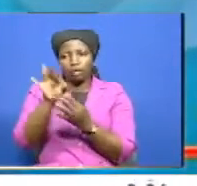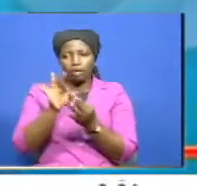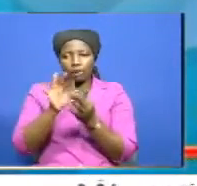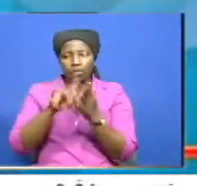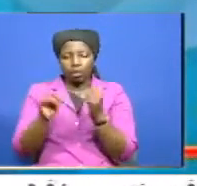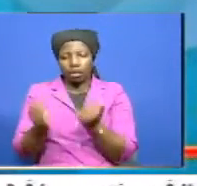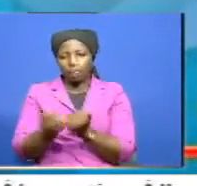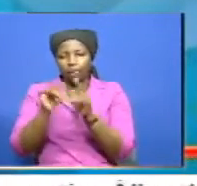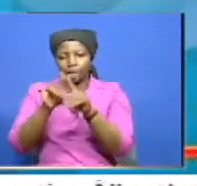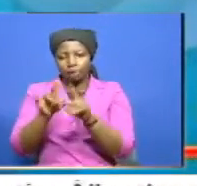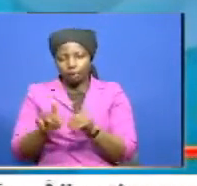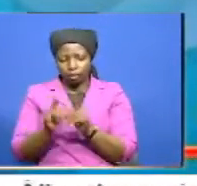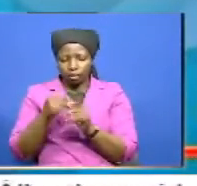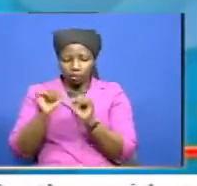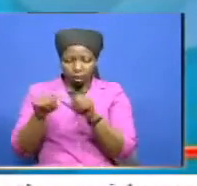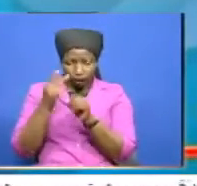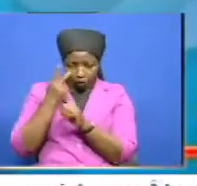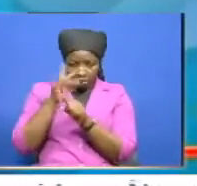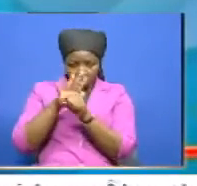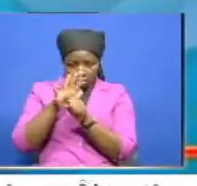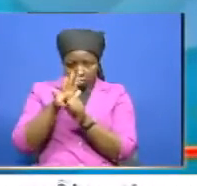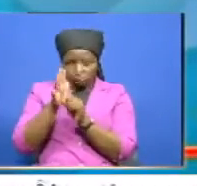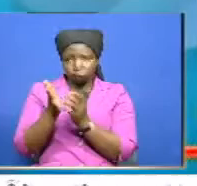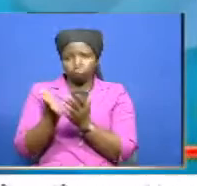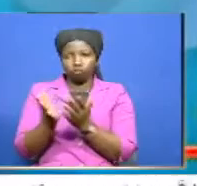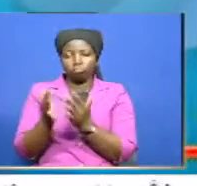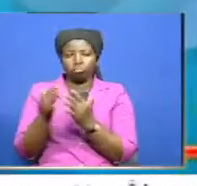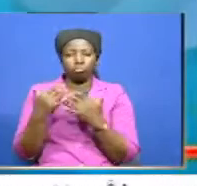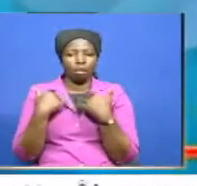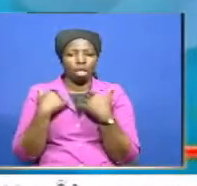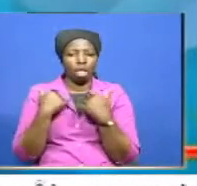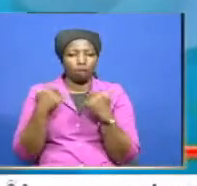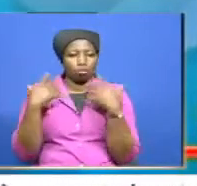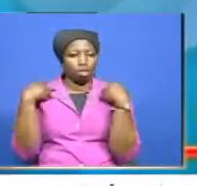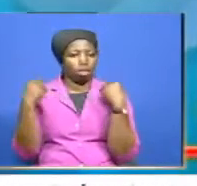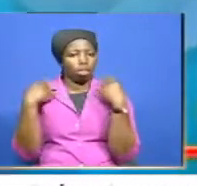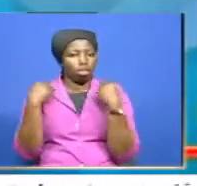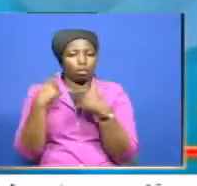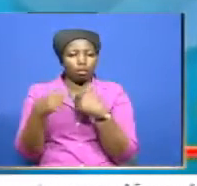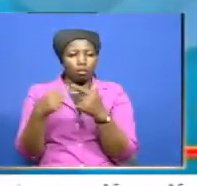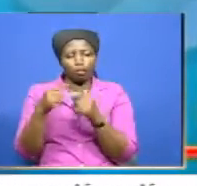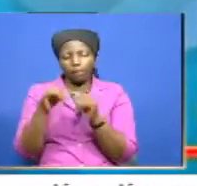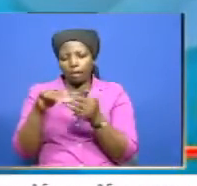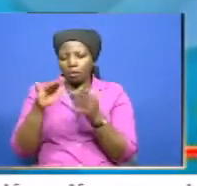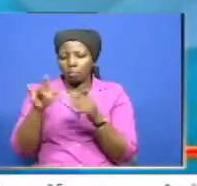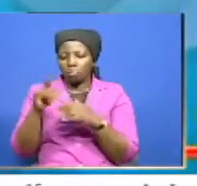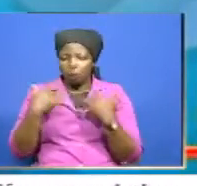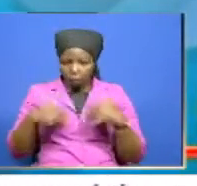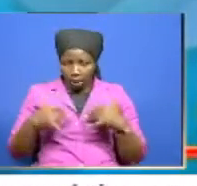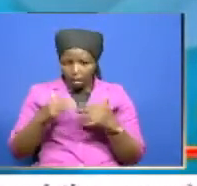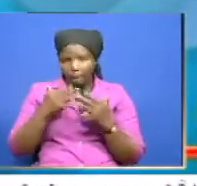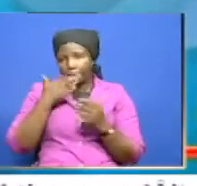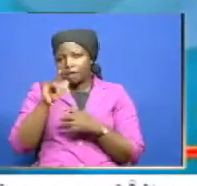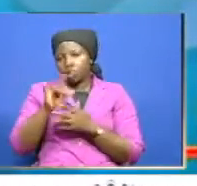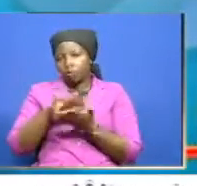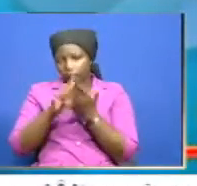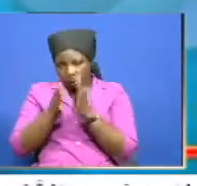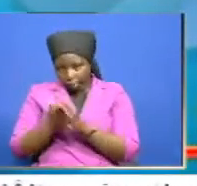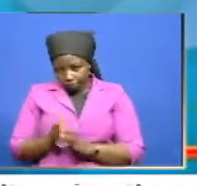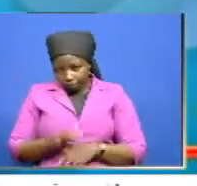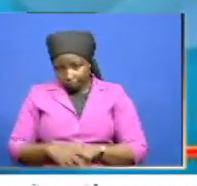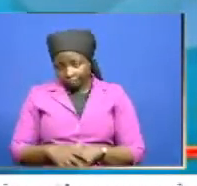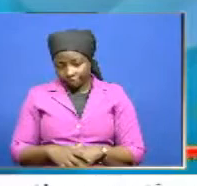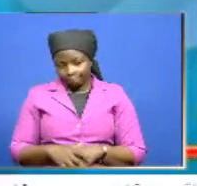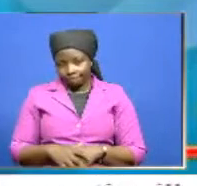match fitness was improving. There's no substitute for match fitness. So the more you play, the better you become, as I think. So I think in terms of the difference of the gaps, it's just